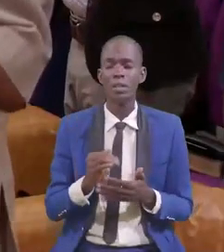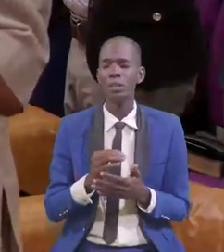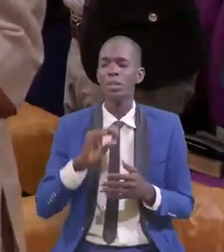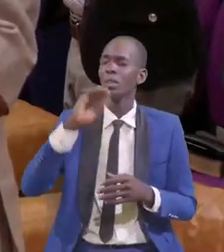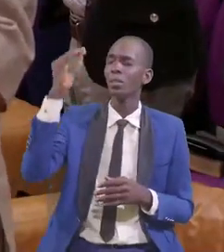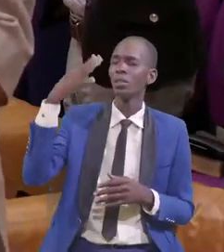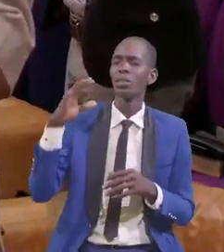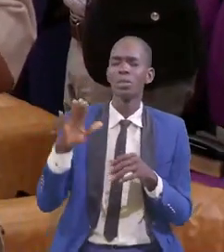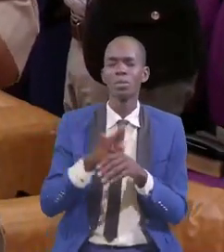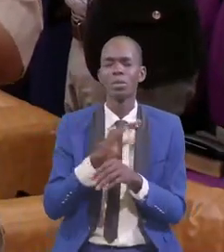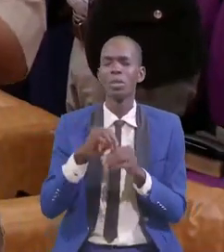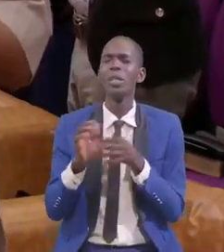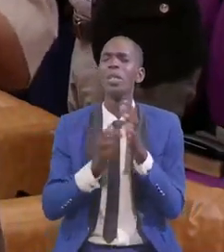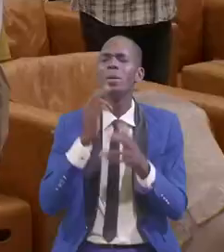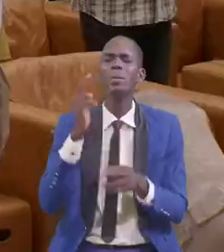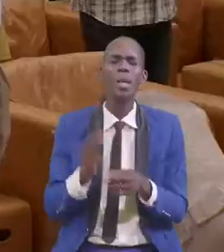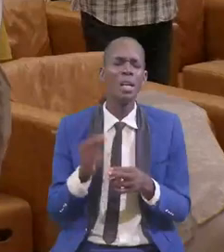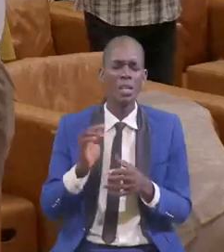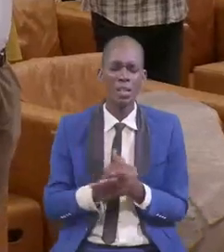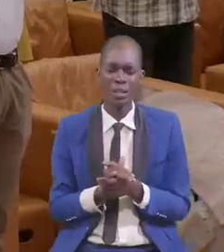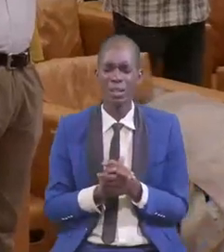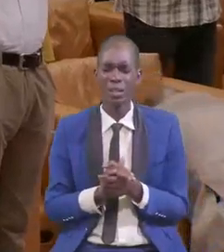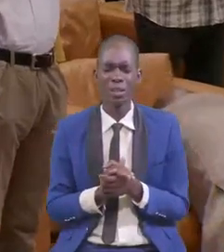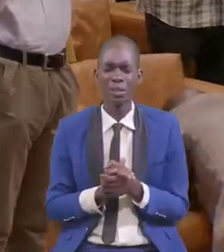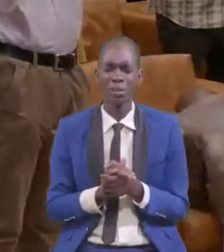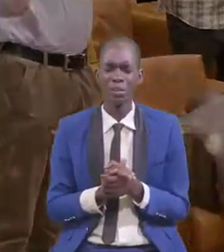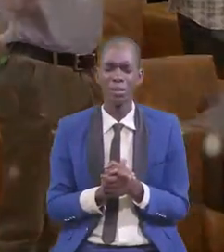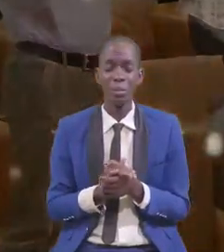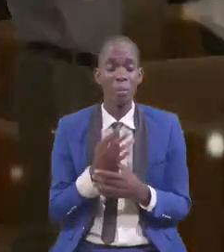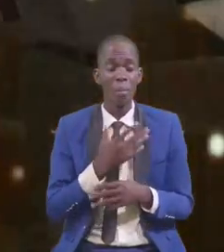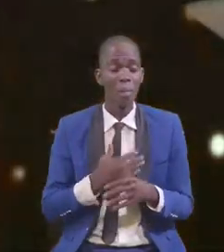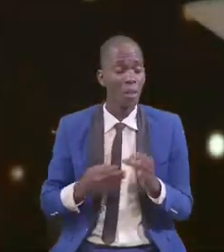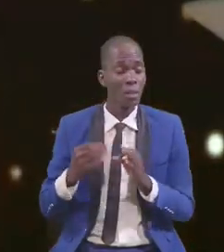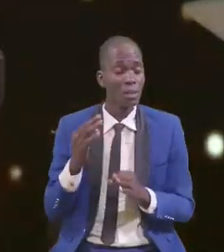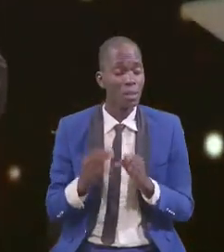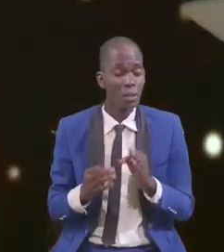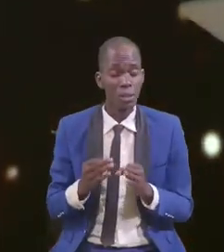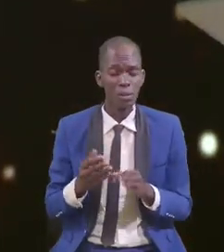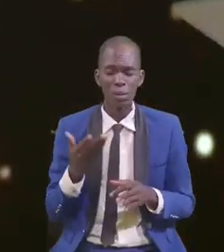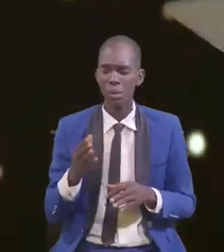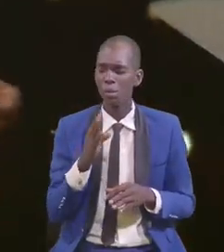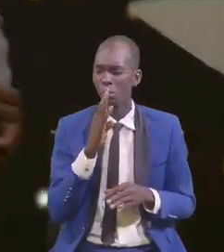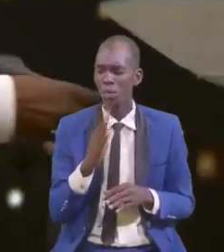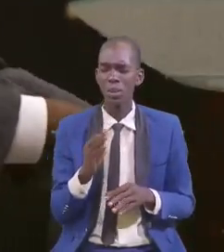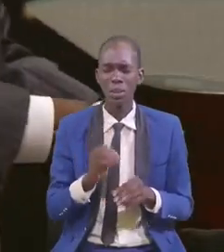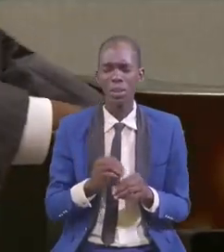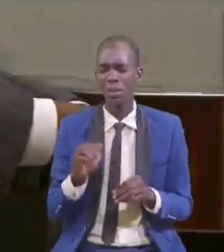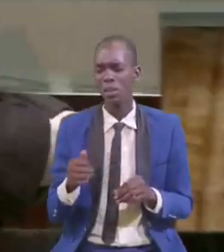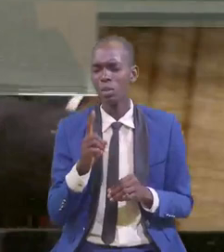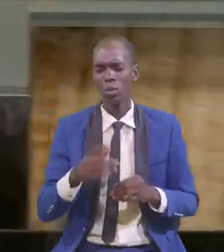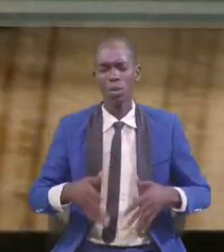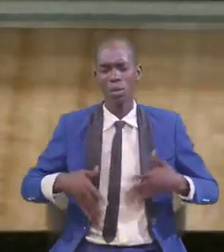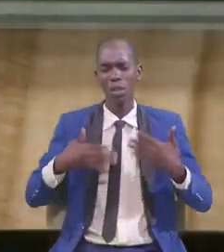in Jesus' name. And if there are needs in any life that the devil is trying